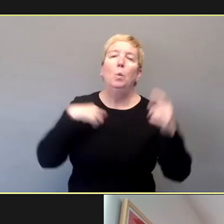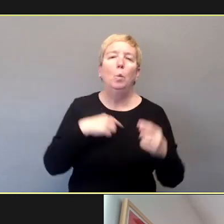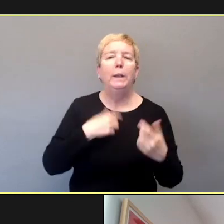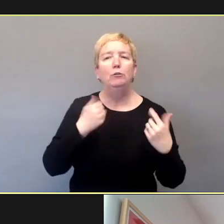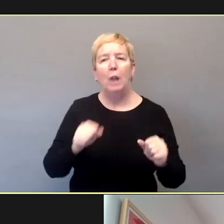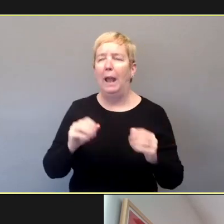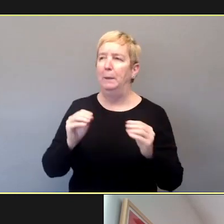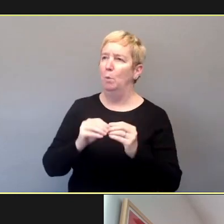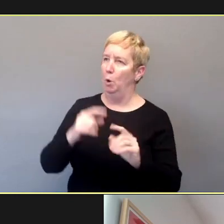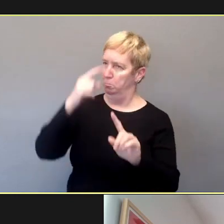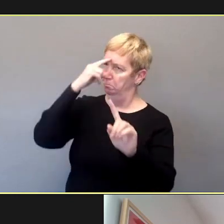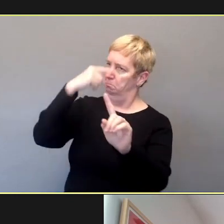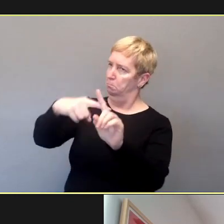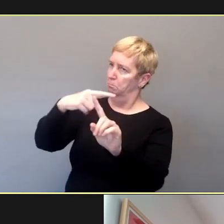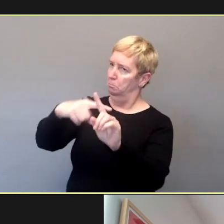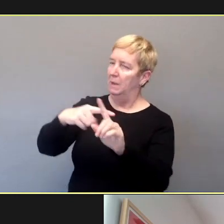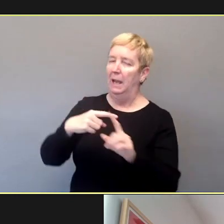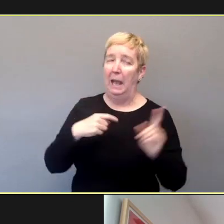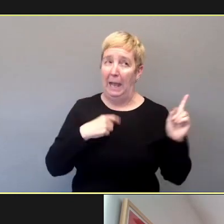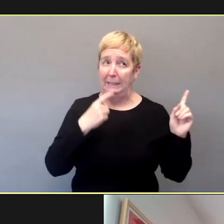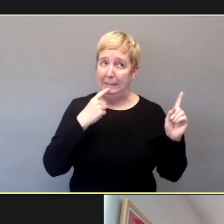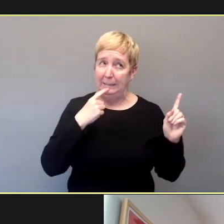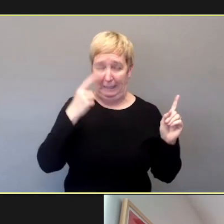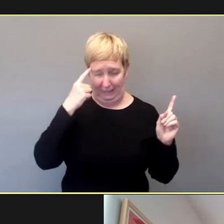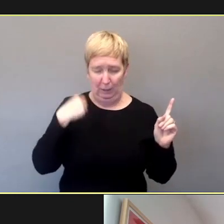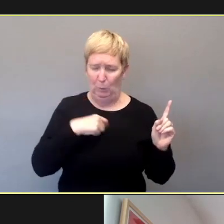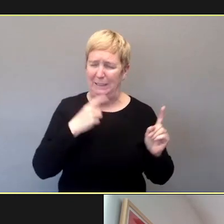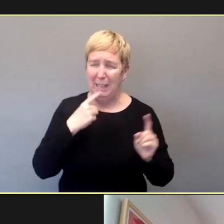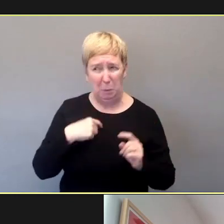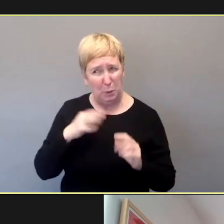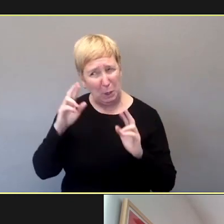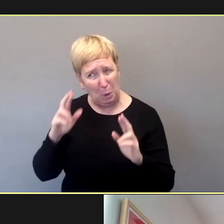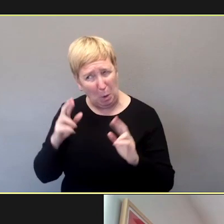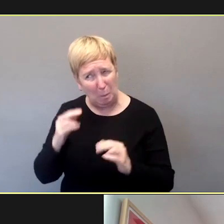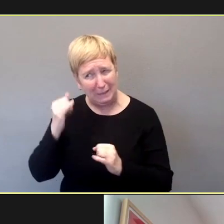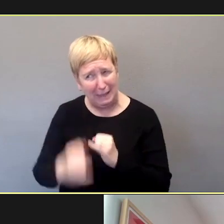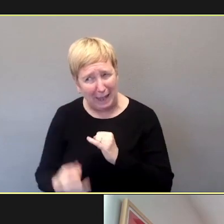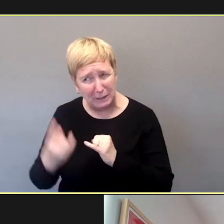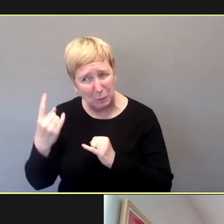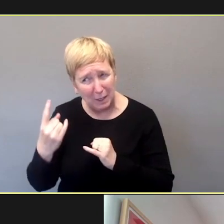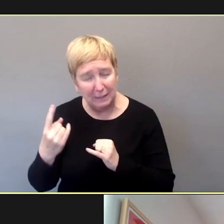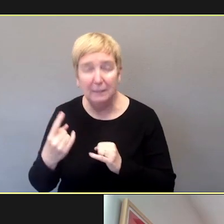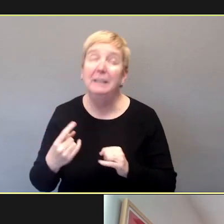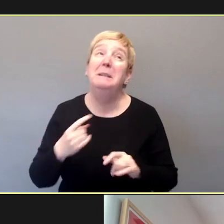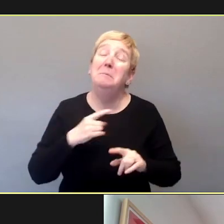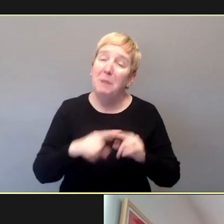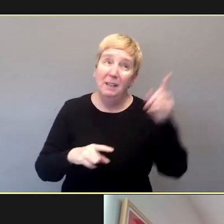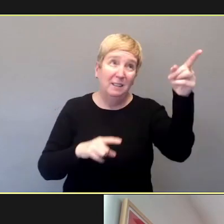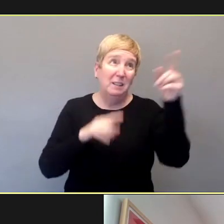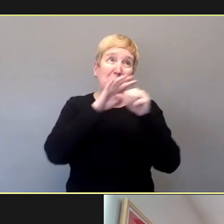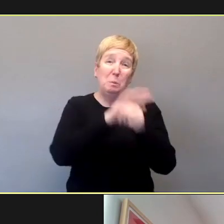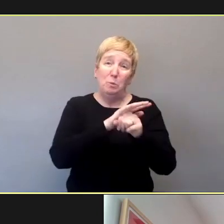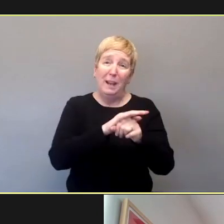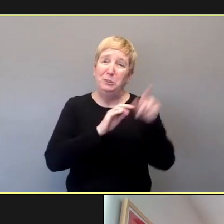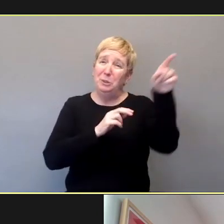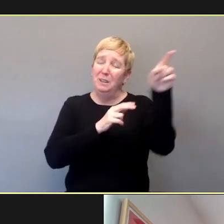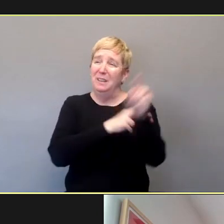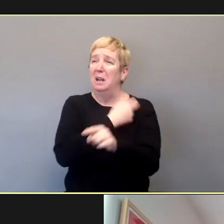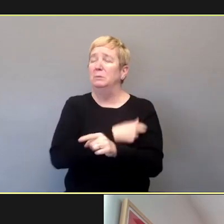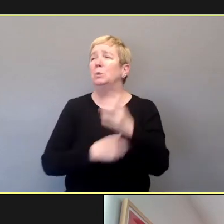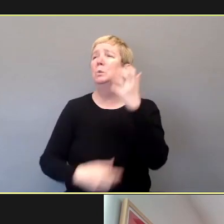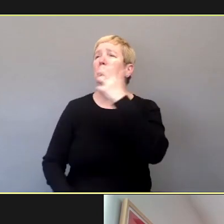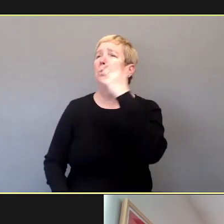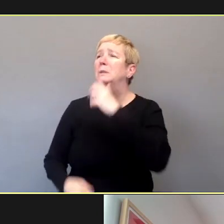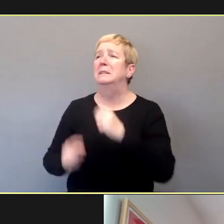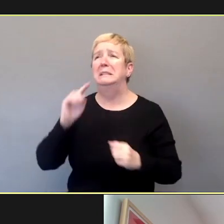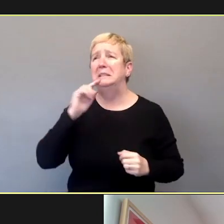said, I hope this is the last time I have to do this, but the pressure in the hospitals is severe. And I think we're just gonna have to